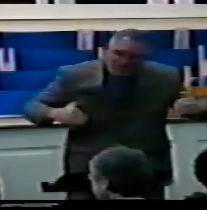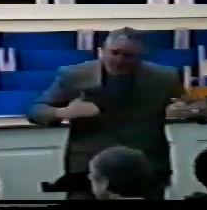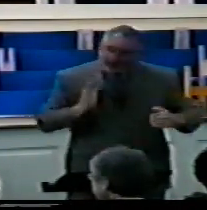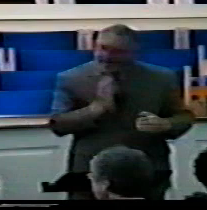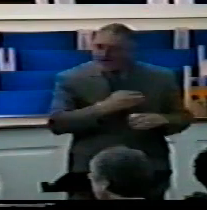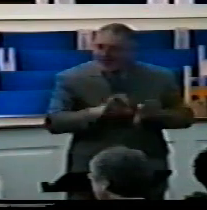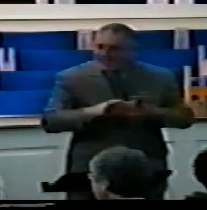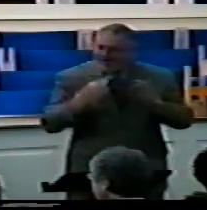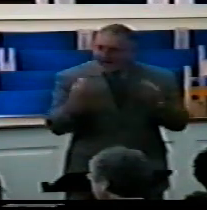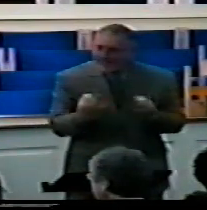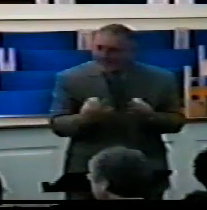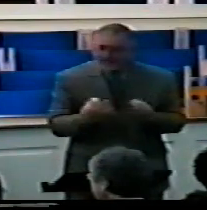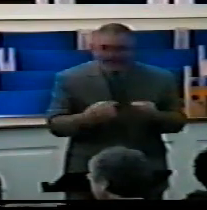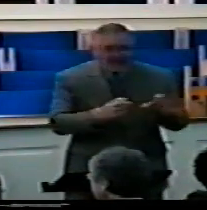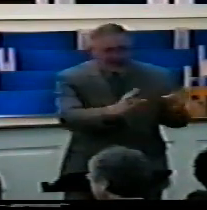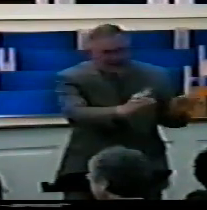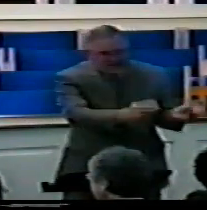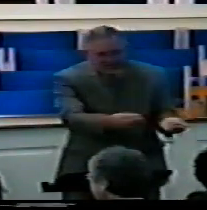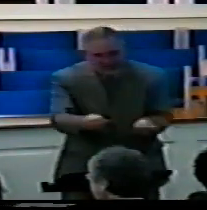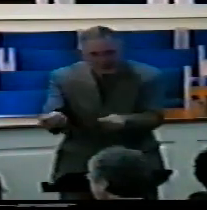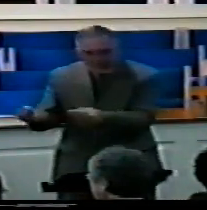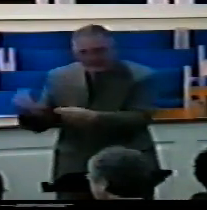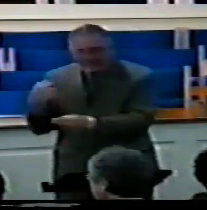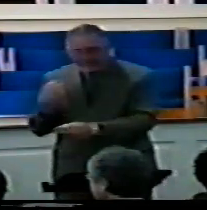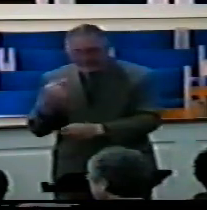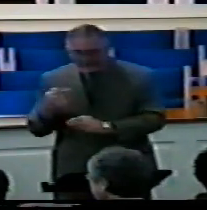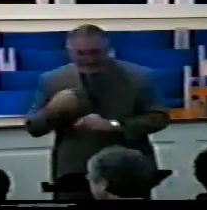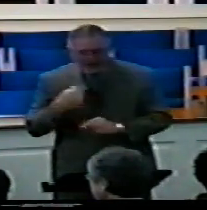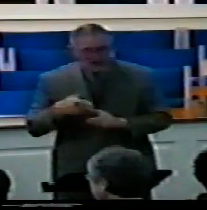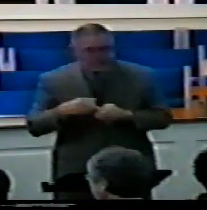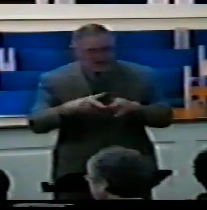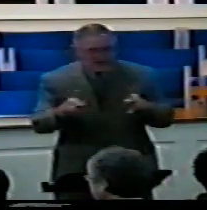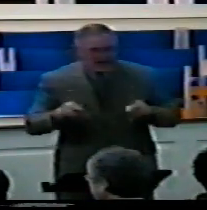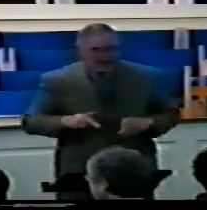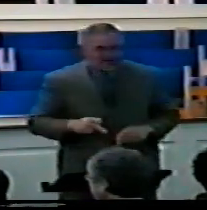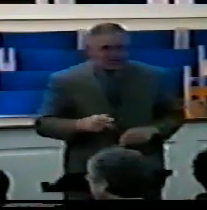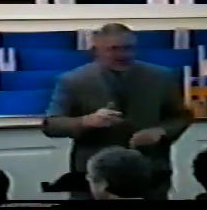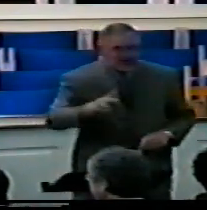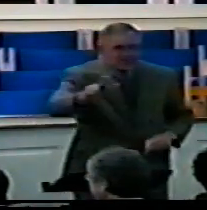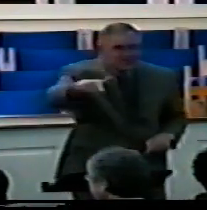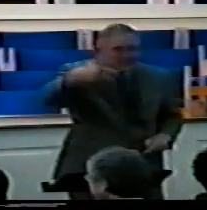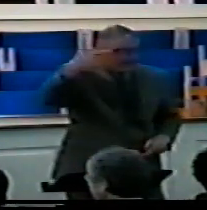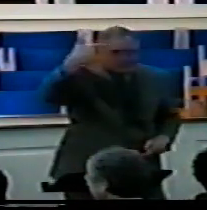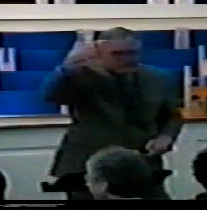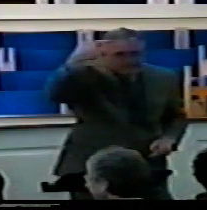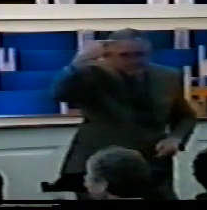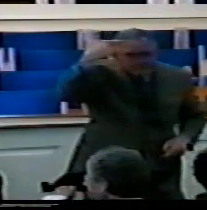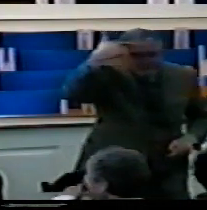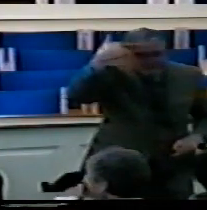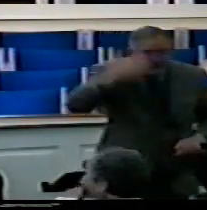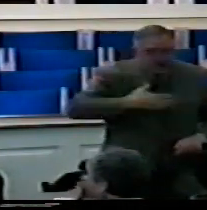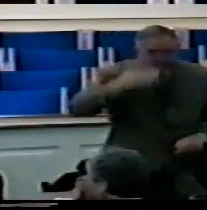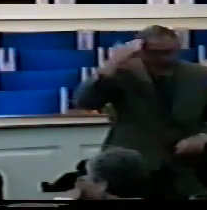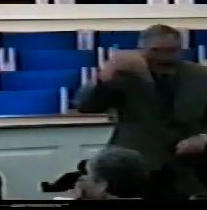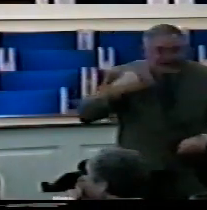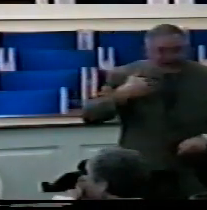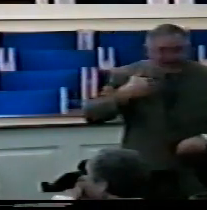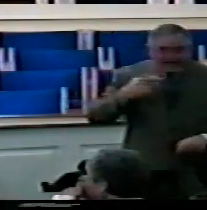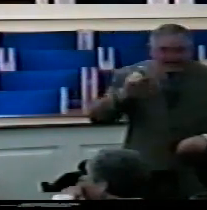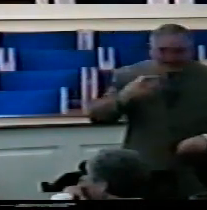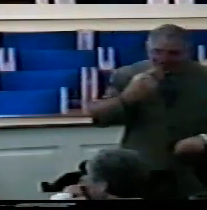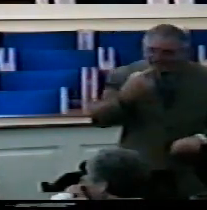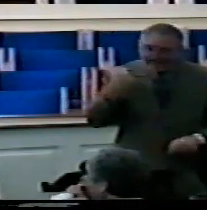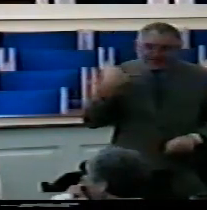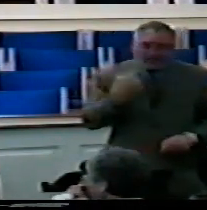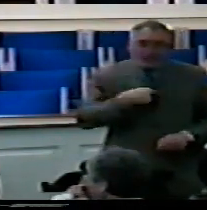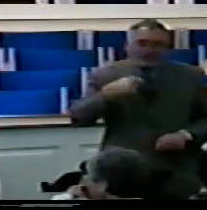And I remember, as I stood there, they put the .357 to my head. They said, we have to kill you. I said, beans, you're going to